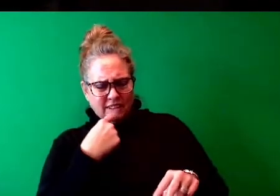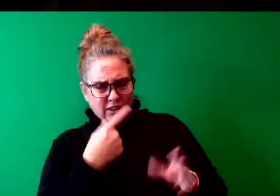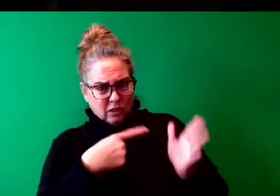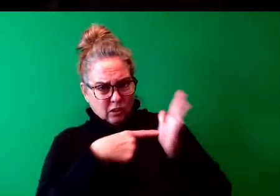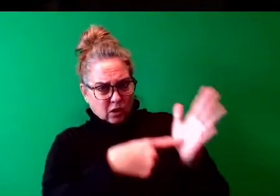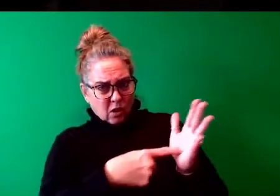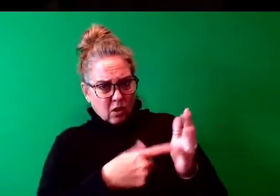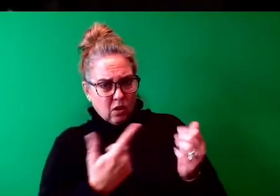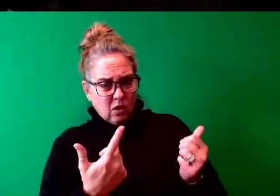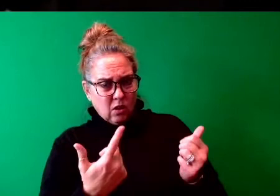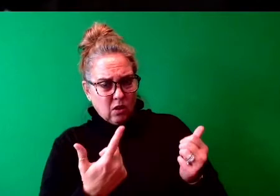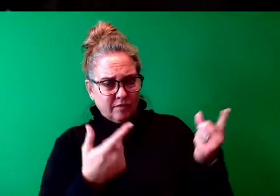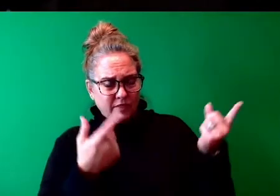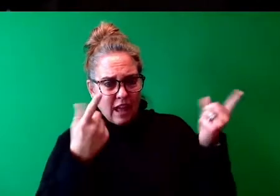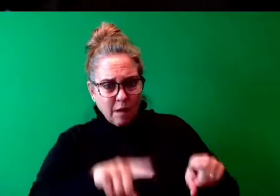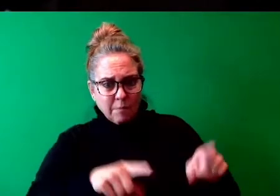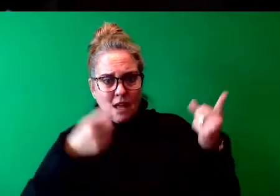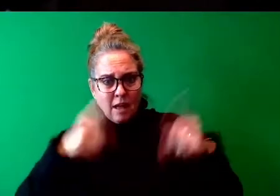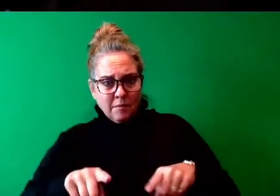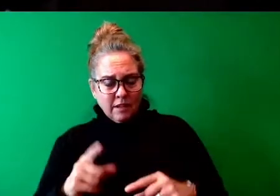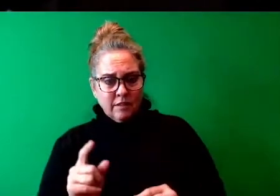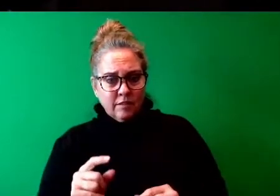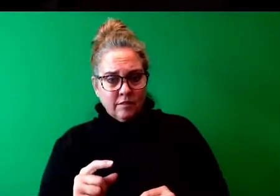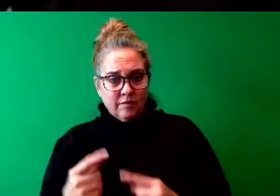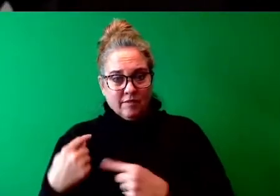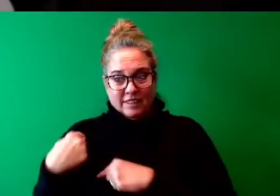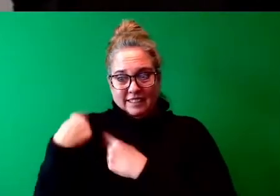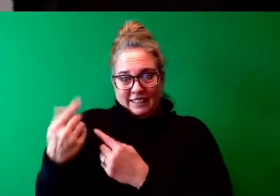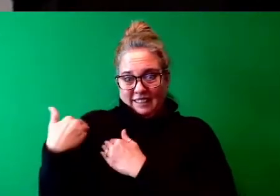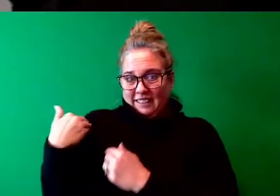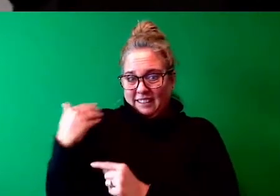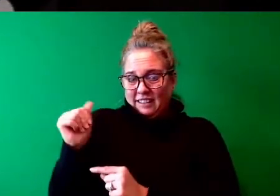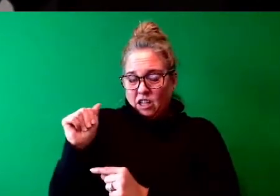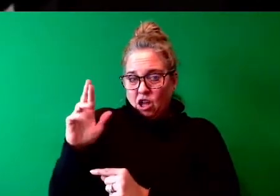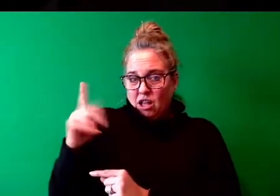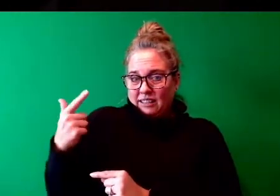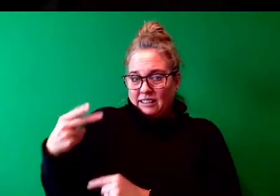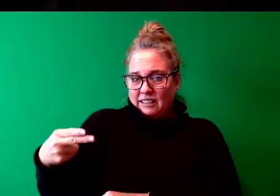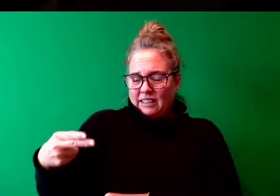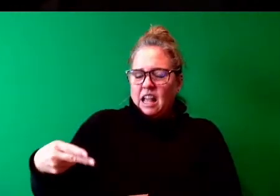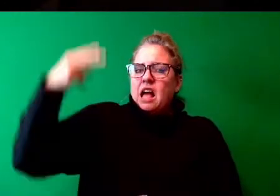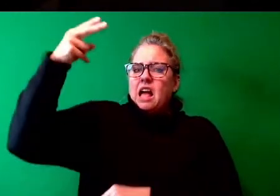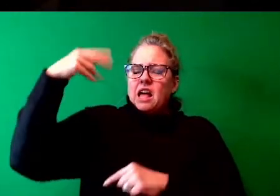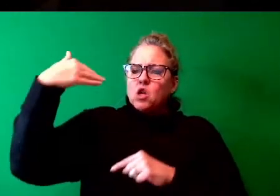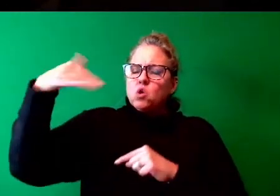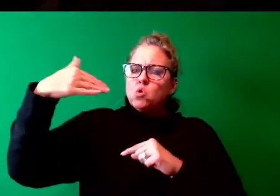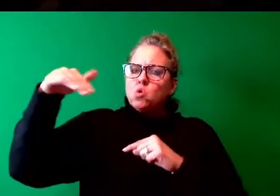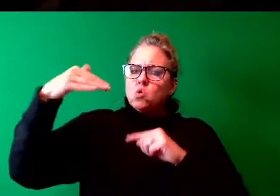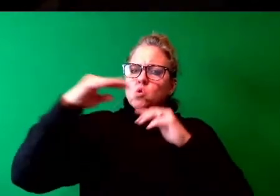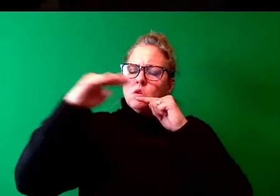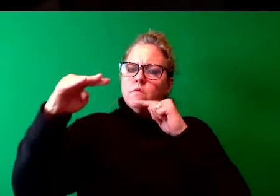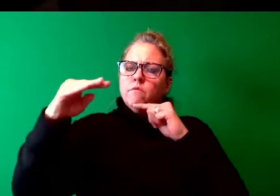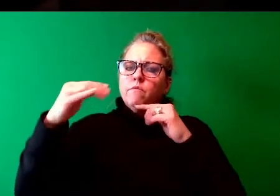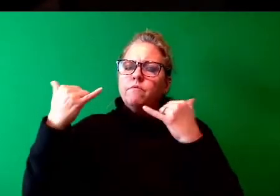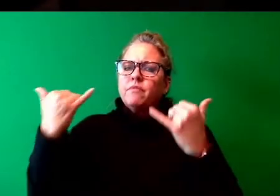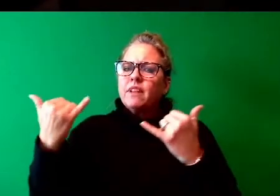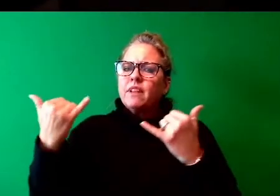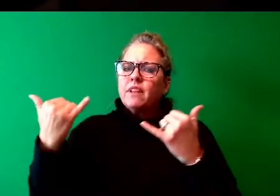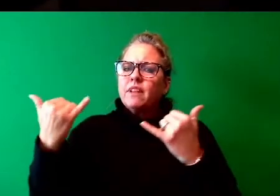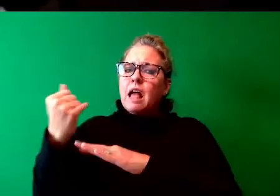is that those hospitalizations reflect our incidence. Our incidence has been since August. at a high plateau. So